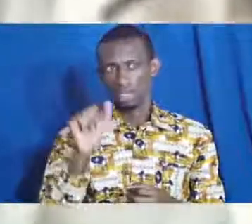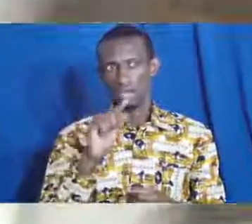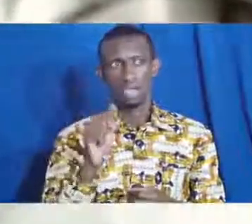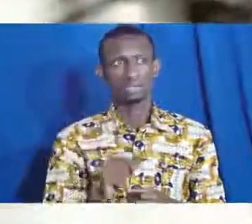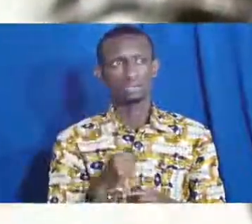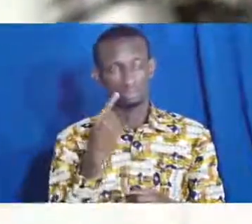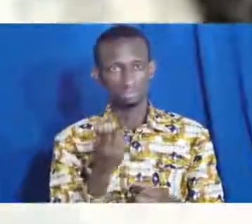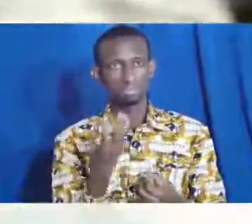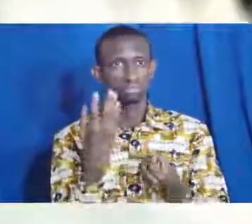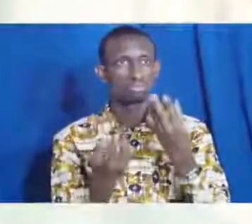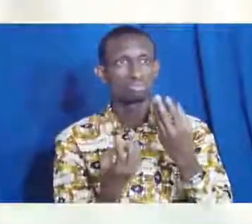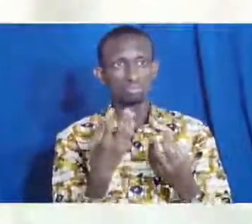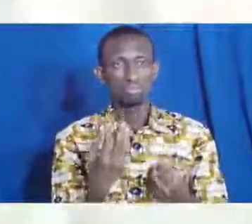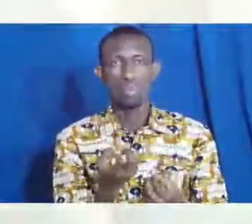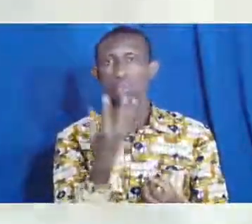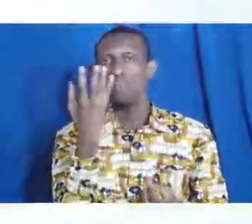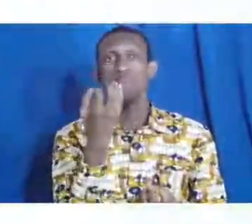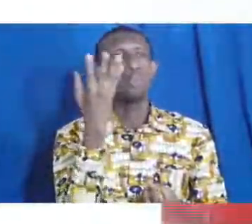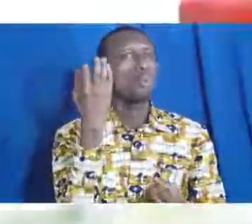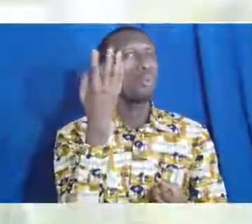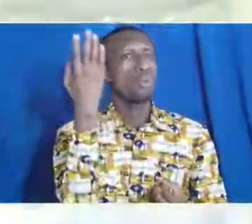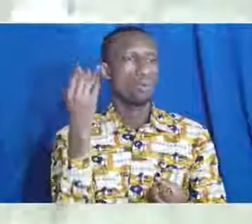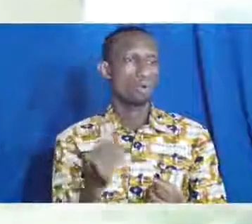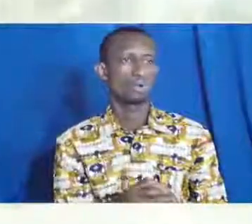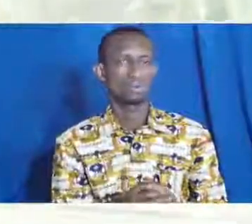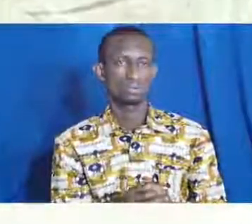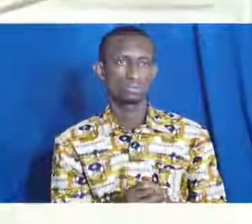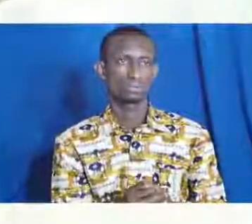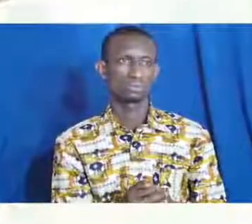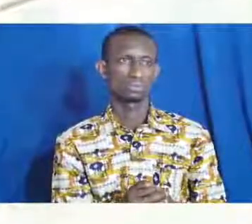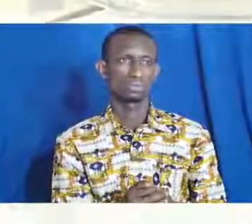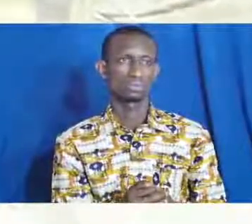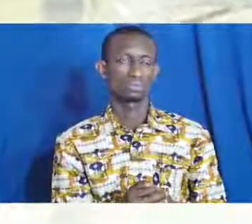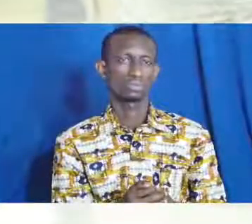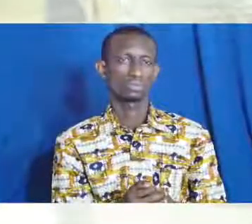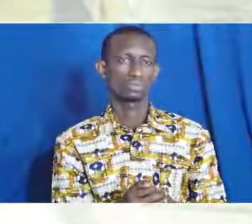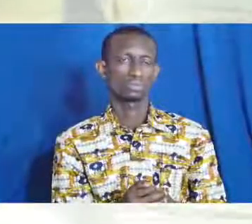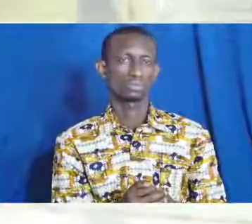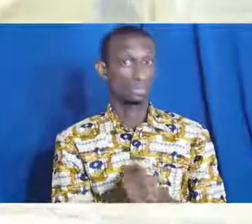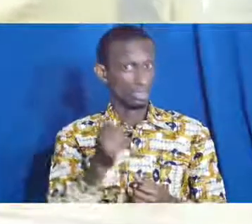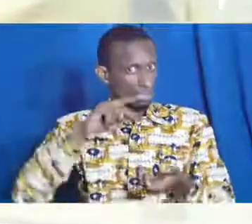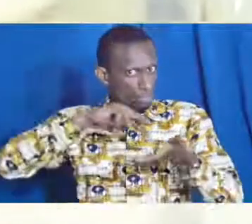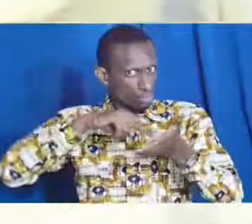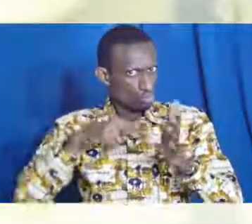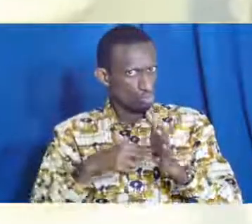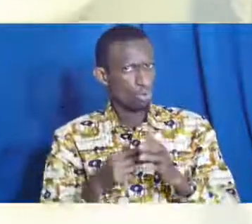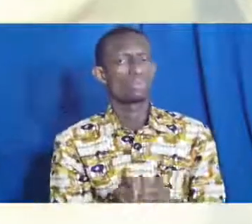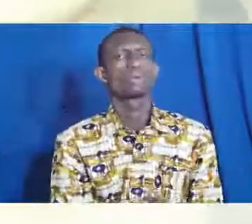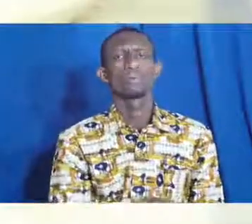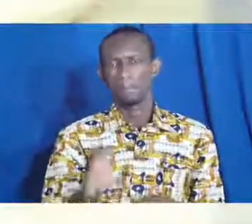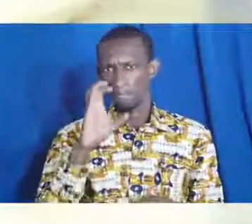see the bubbles coming up. So that is the effervescence of the gas. So it means that